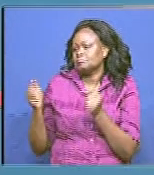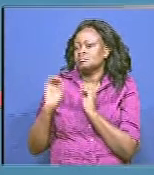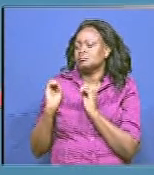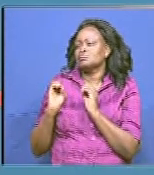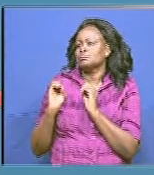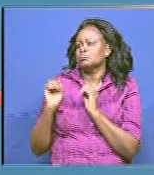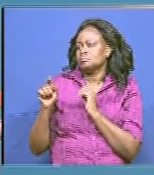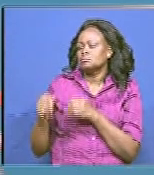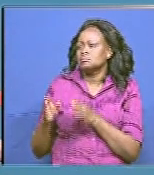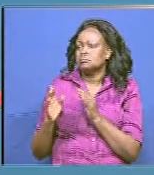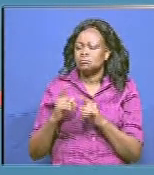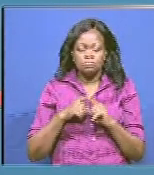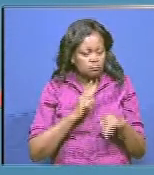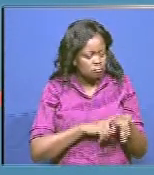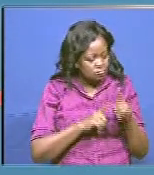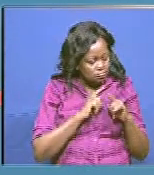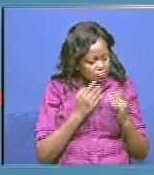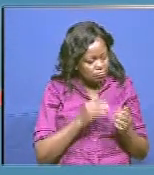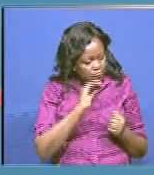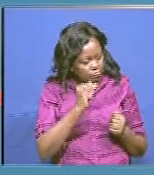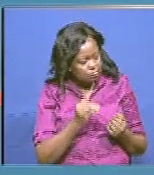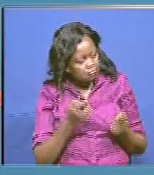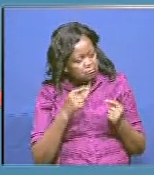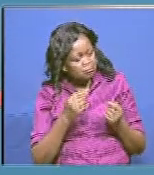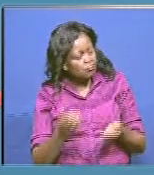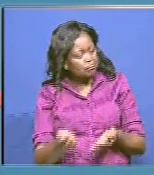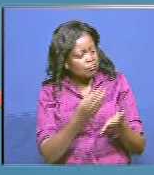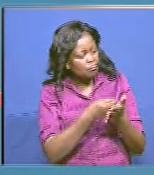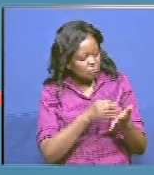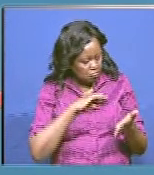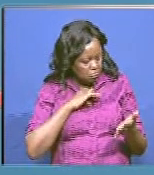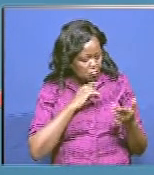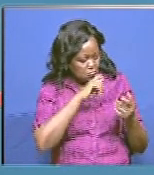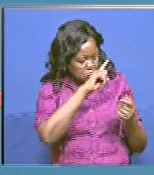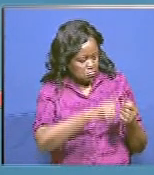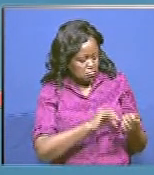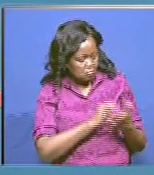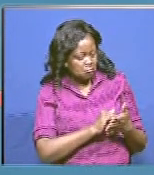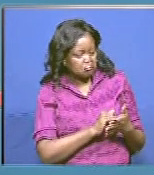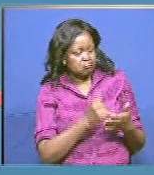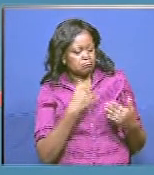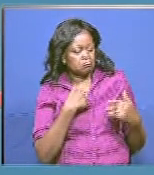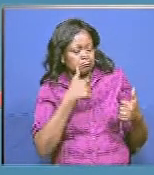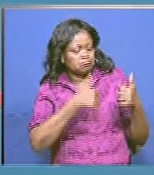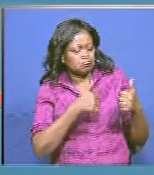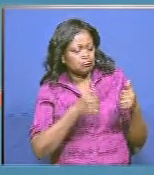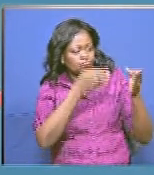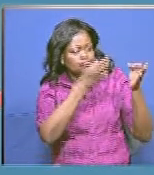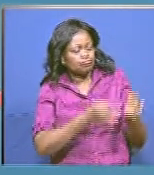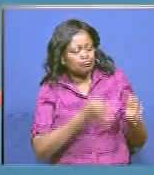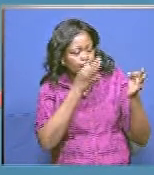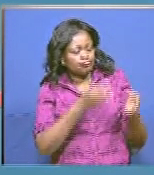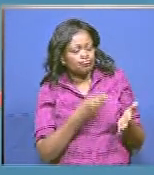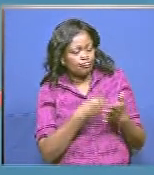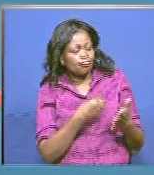one of the ways. But even as you talk about, you know, yes. counties trying to collect their revenue, the question that also keeps coming back is the issue about accountability of the